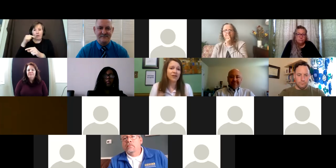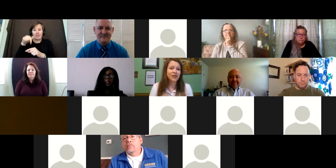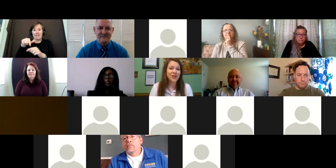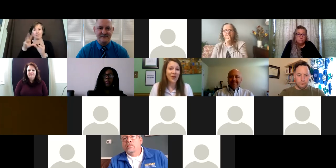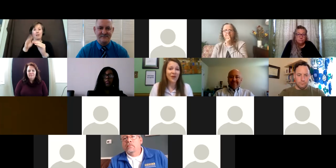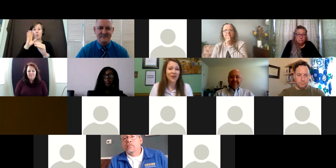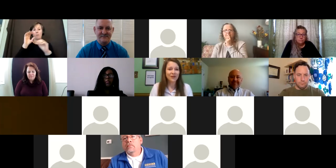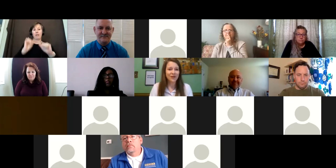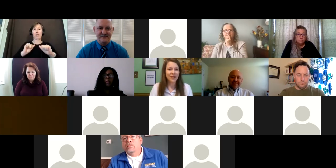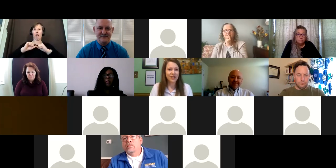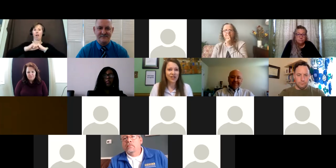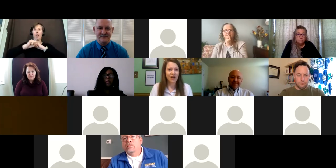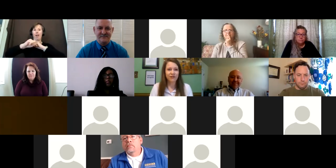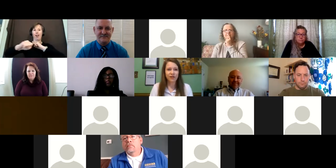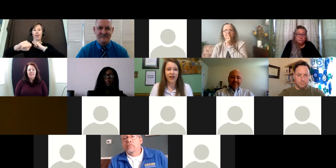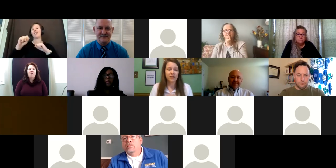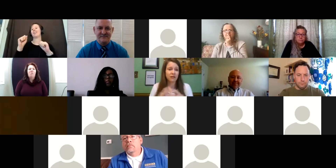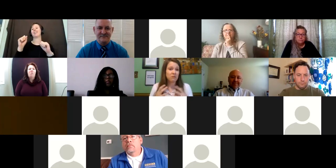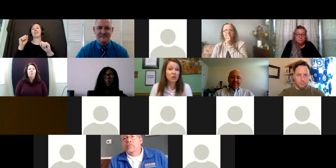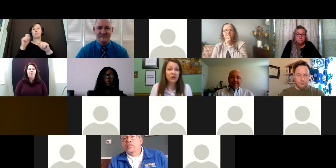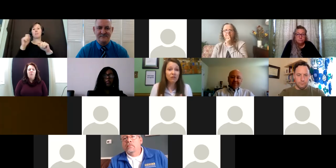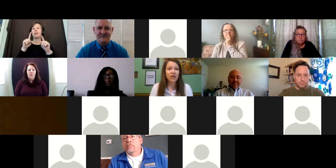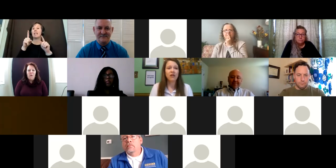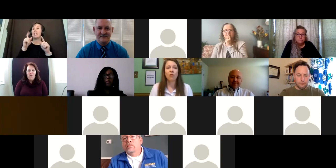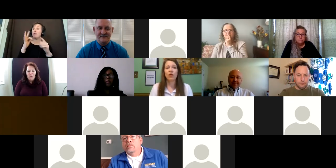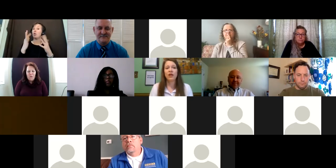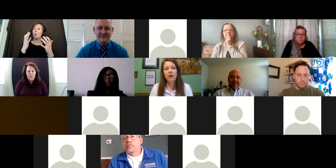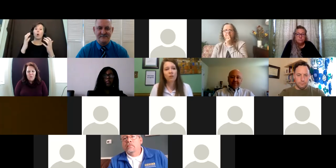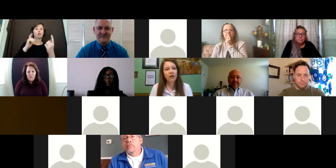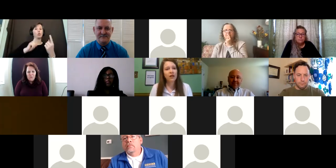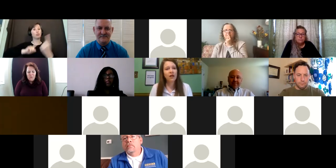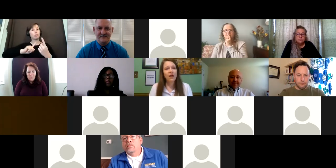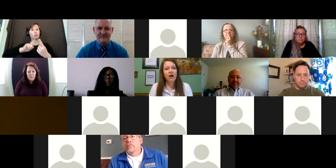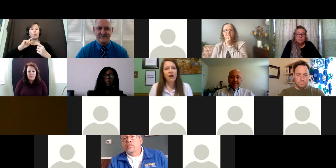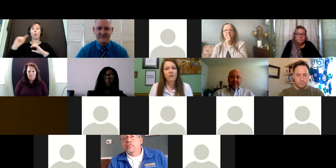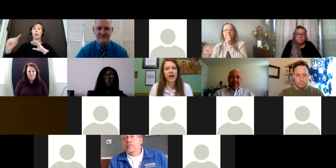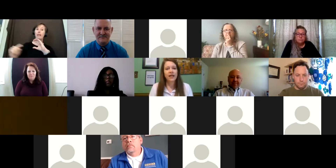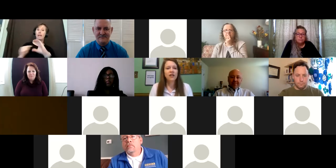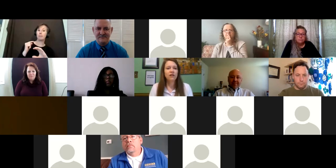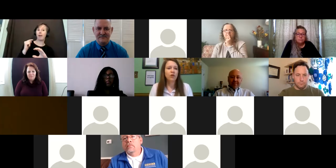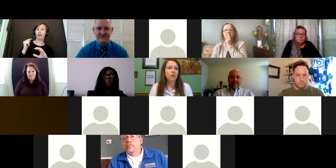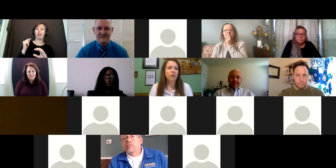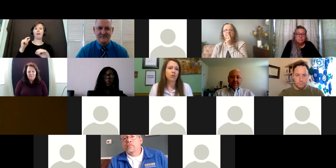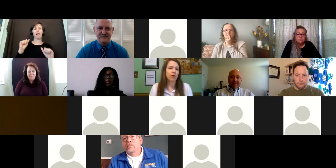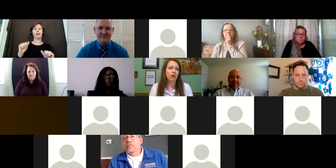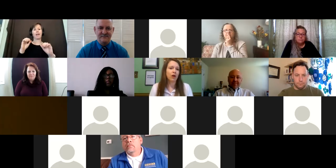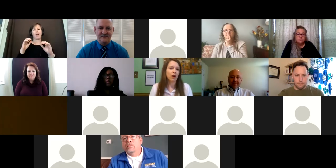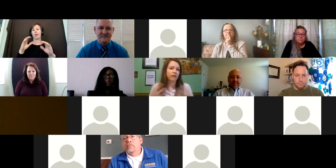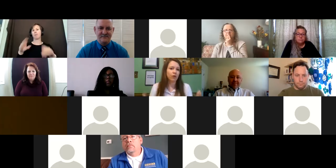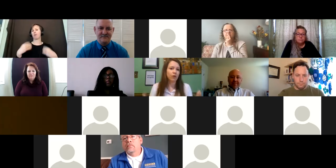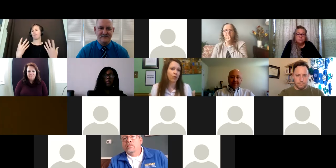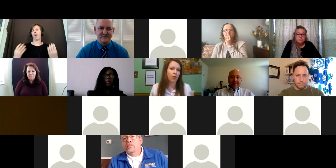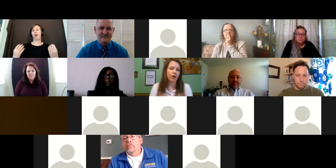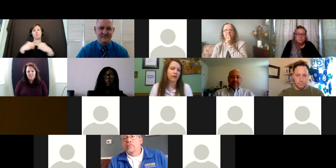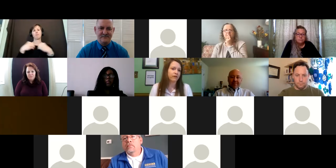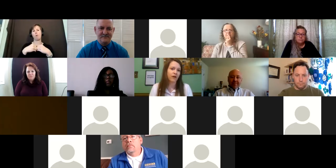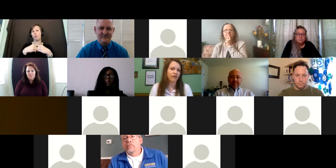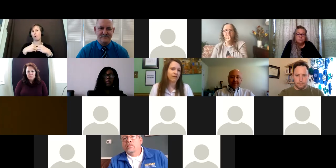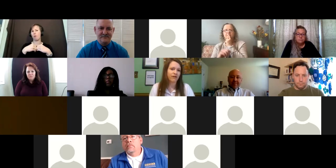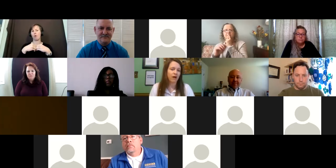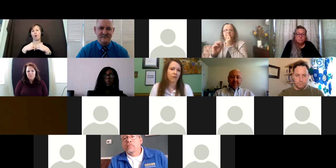forever. So feel free to reach out if you'd like to meet with me or email me. I can give you a much more full